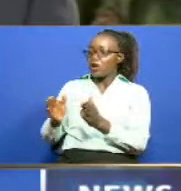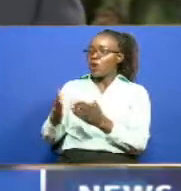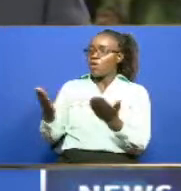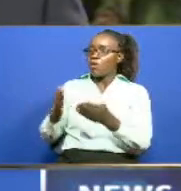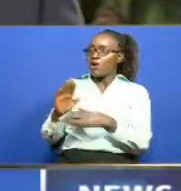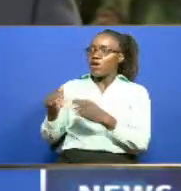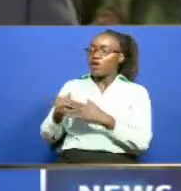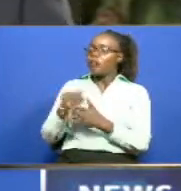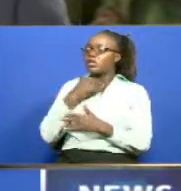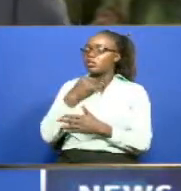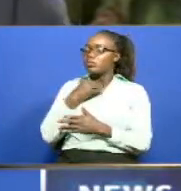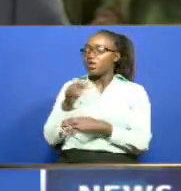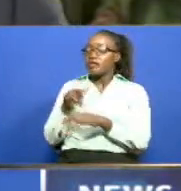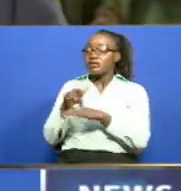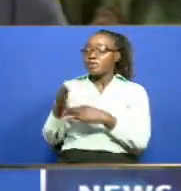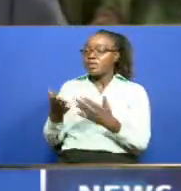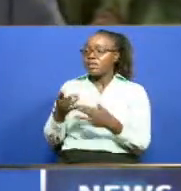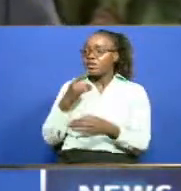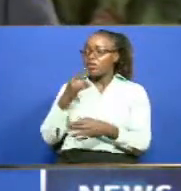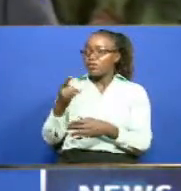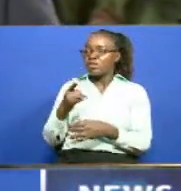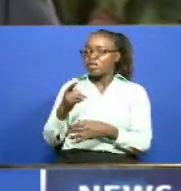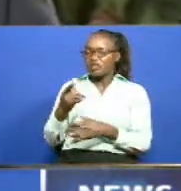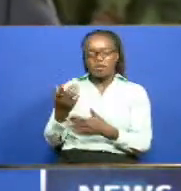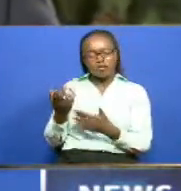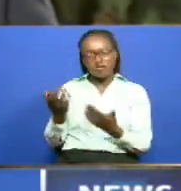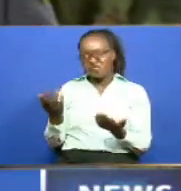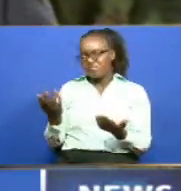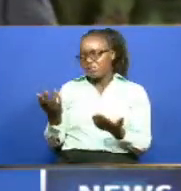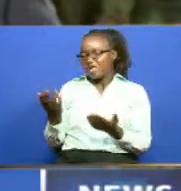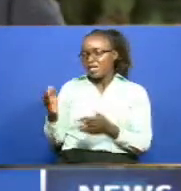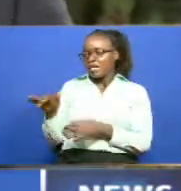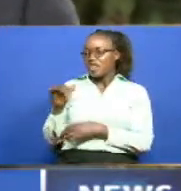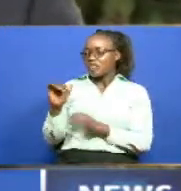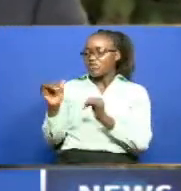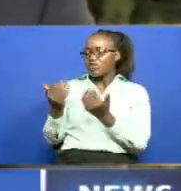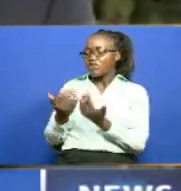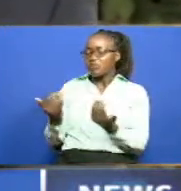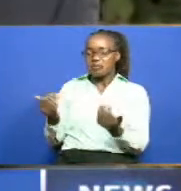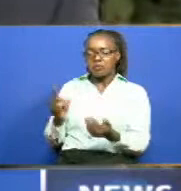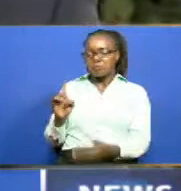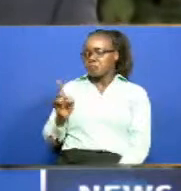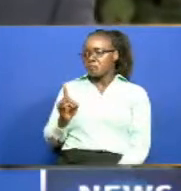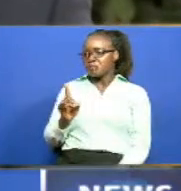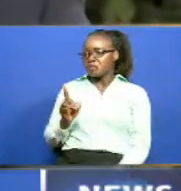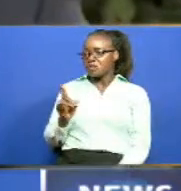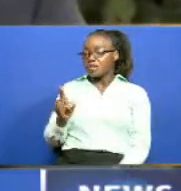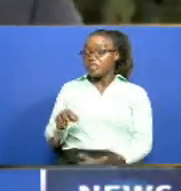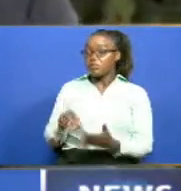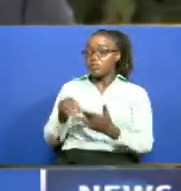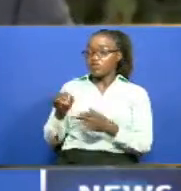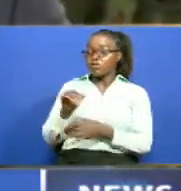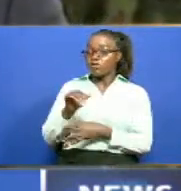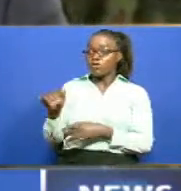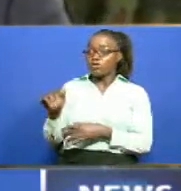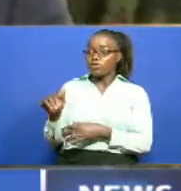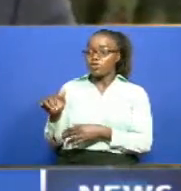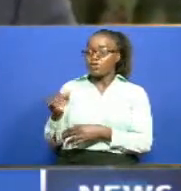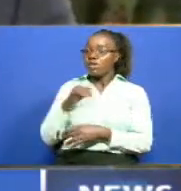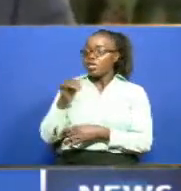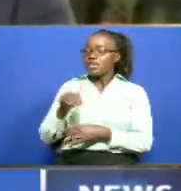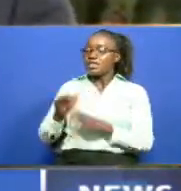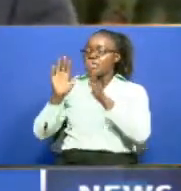the orders, people were not asking for new product. And I think it was especially for those who are not doing non-essential